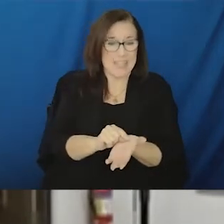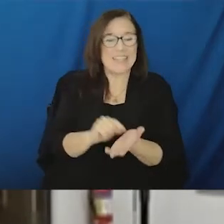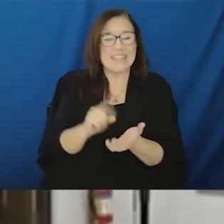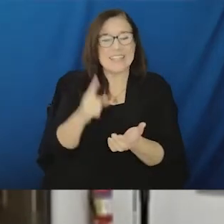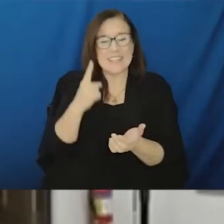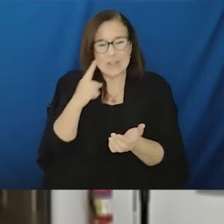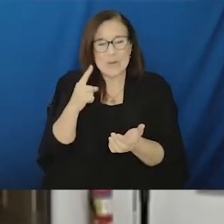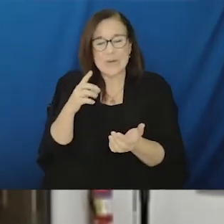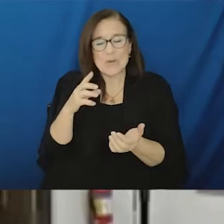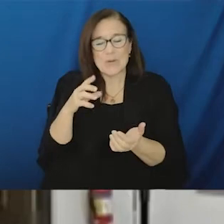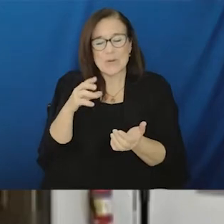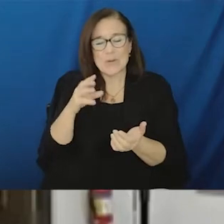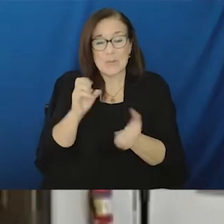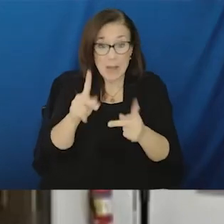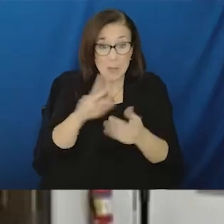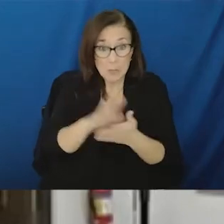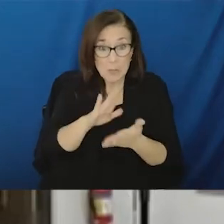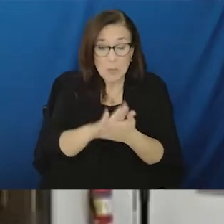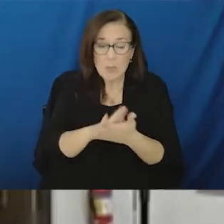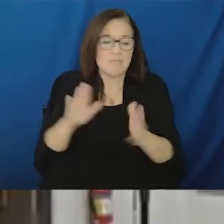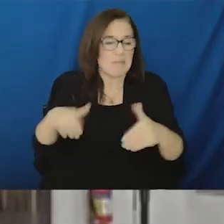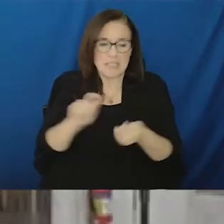yet.